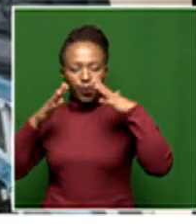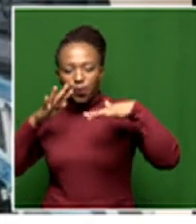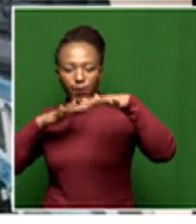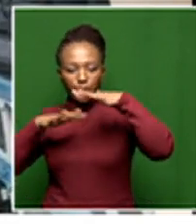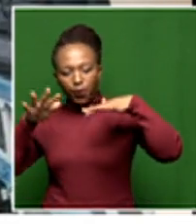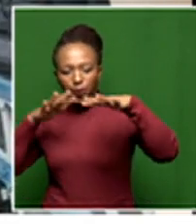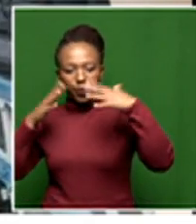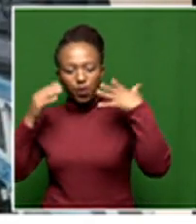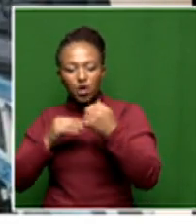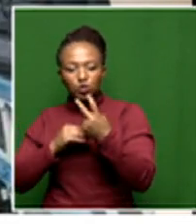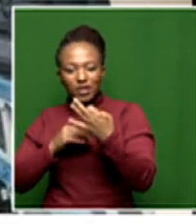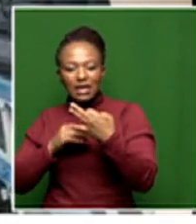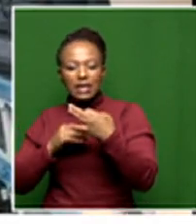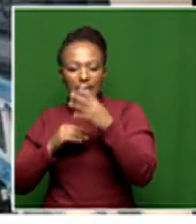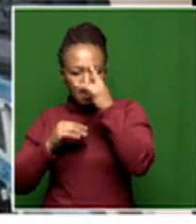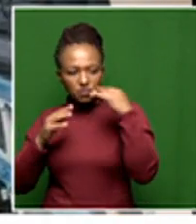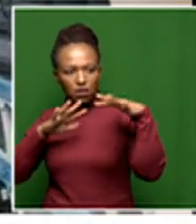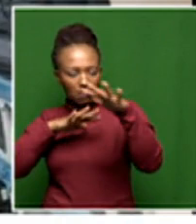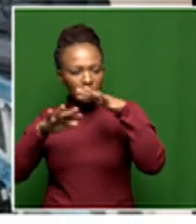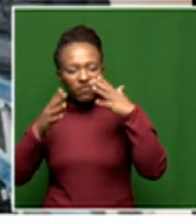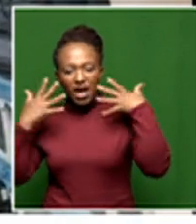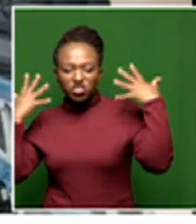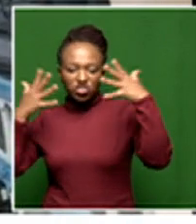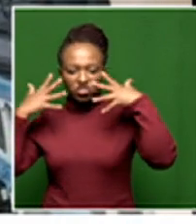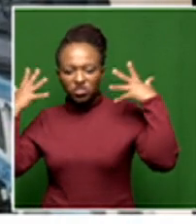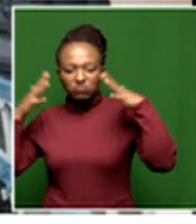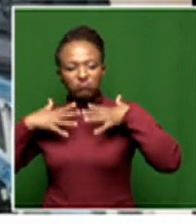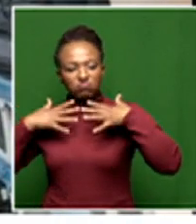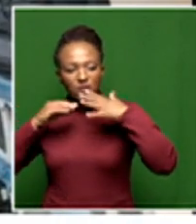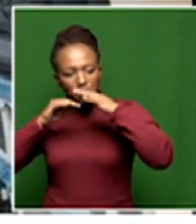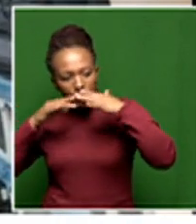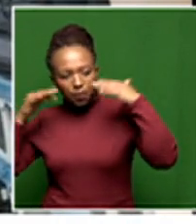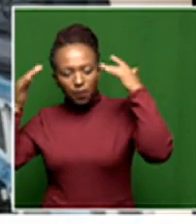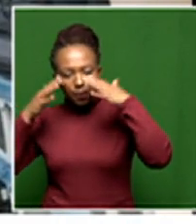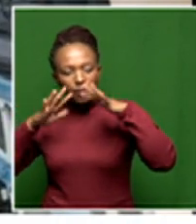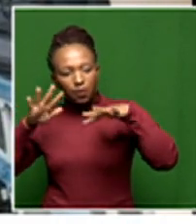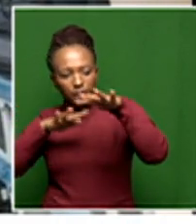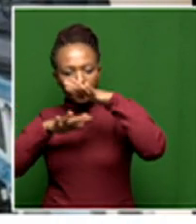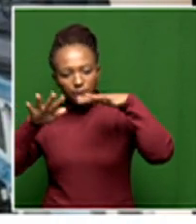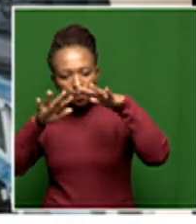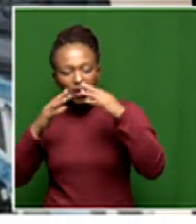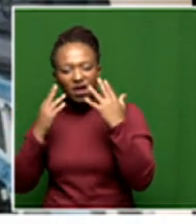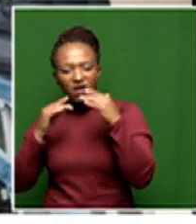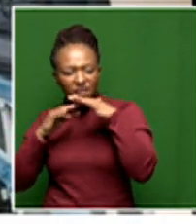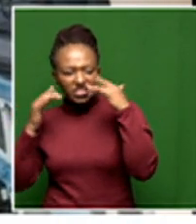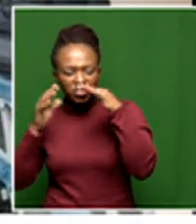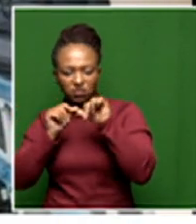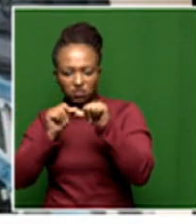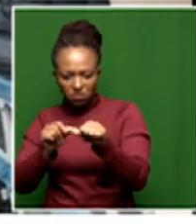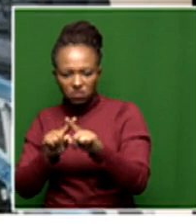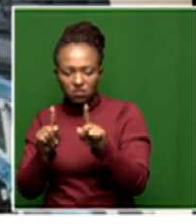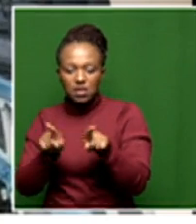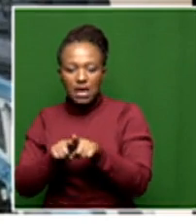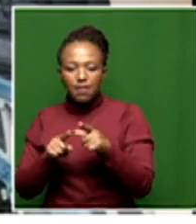aircraft every 2 to 3 minutes. So basically you have fresh, clean air circulating through the aircraft continuously. And then obviously